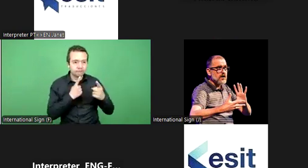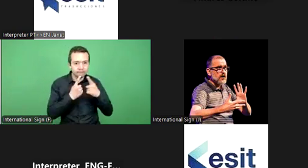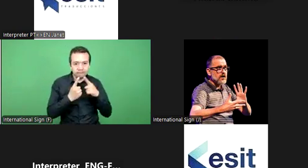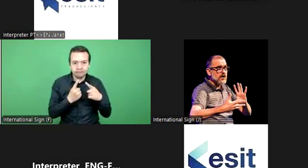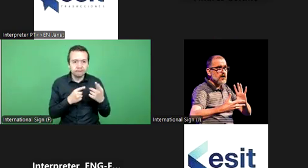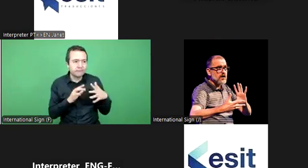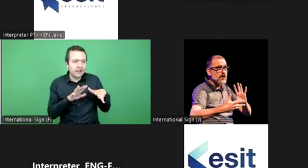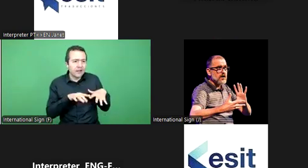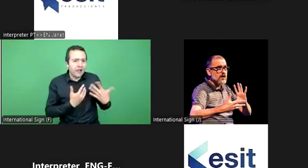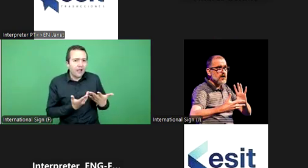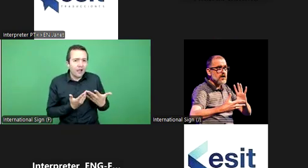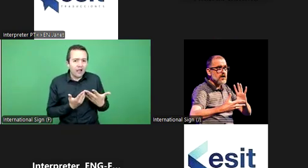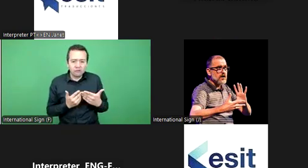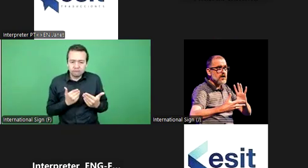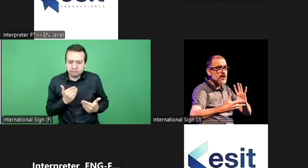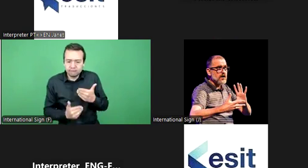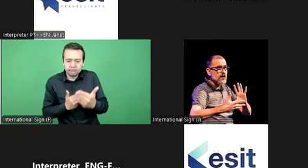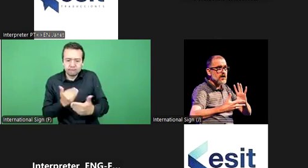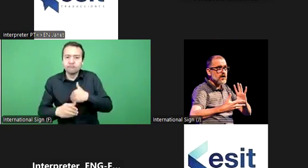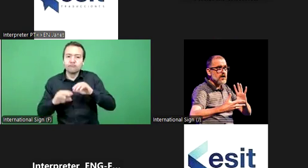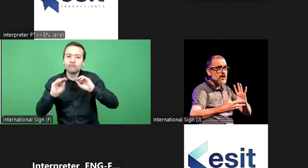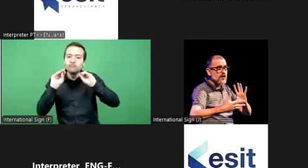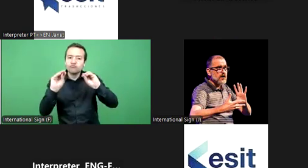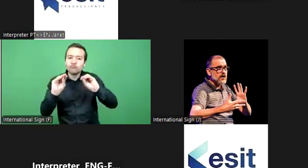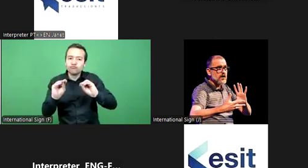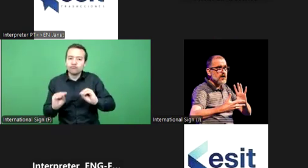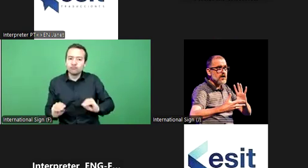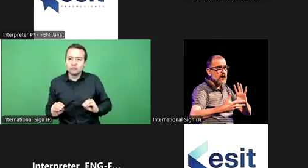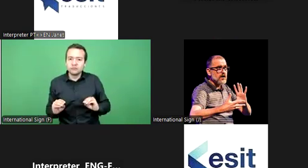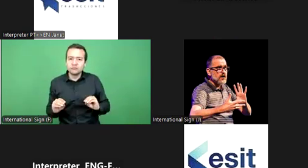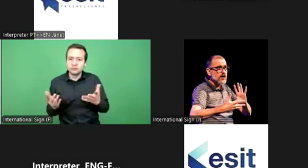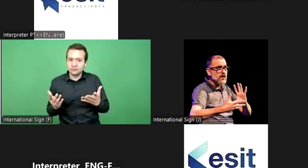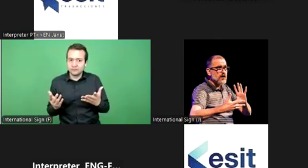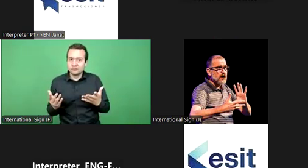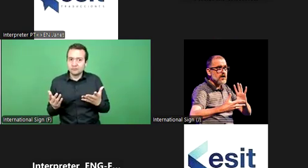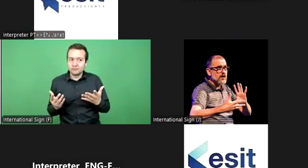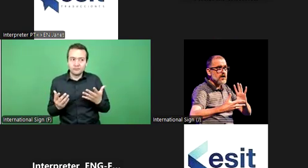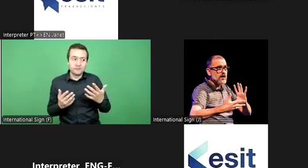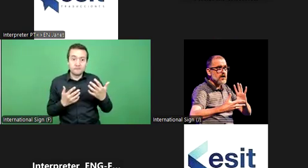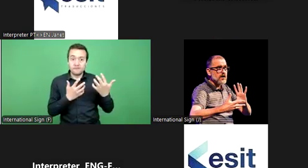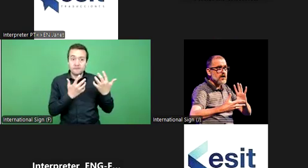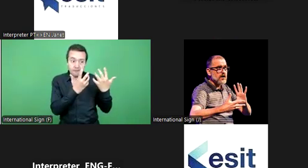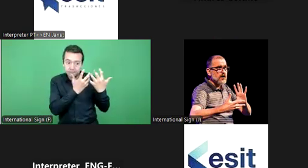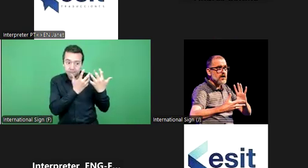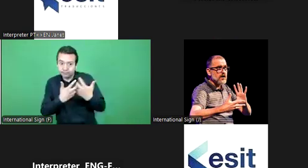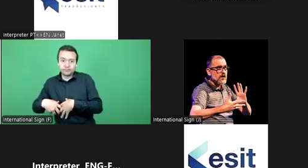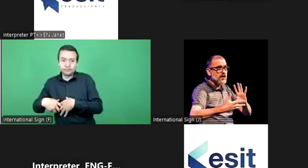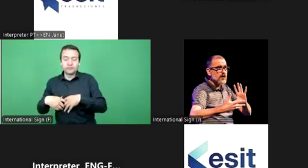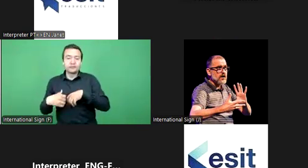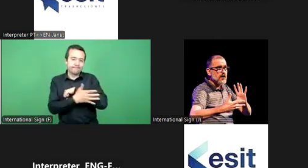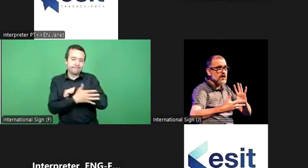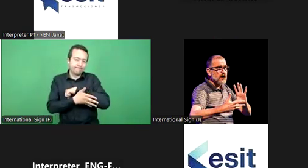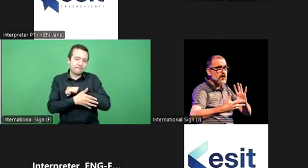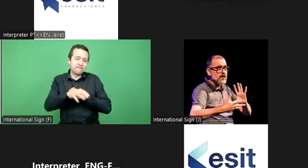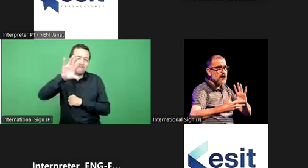context of joint public health campaigns, there are some countries that have, I would say, cultural similarities. So